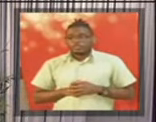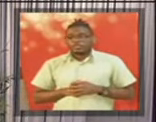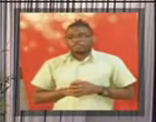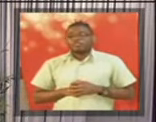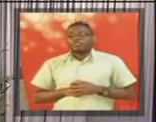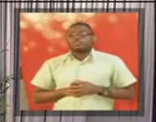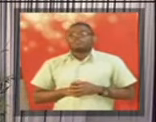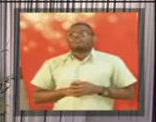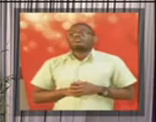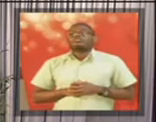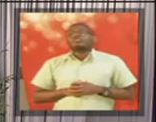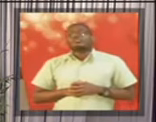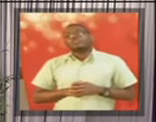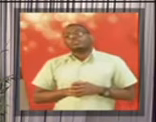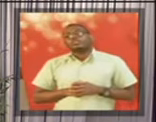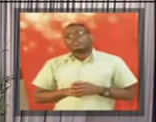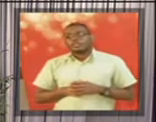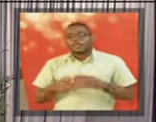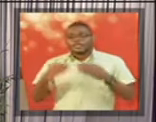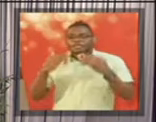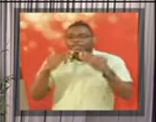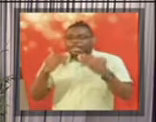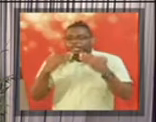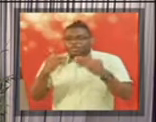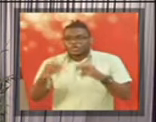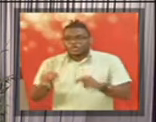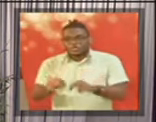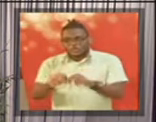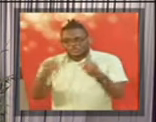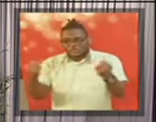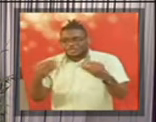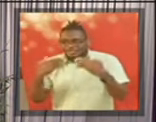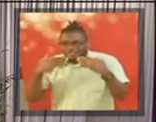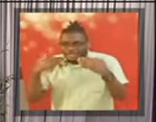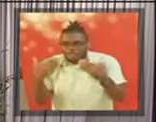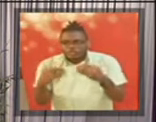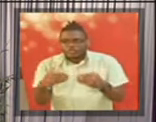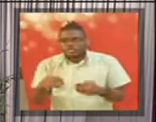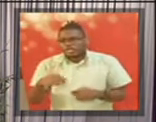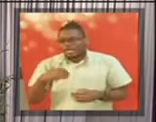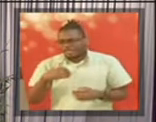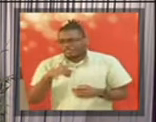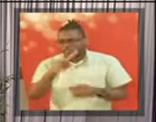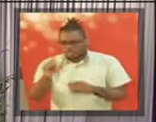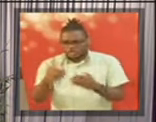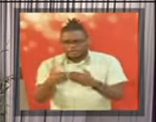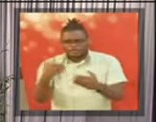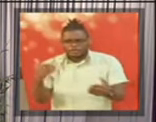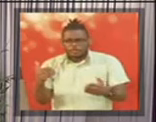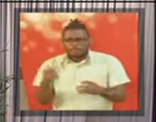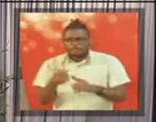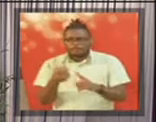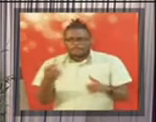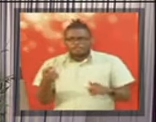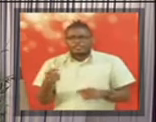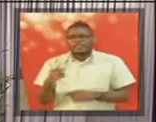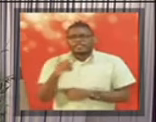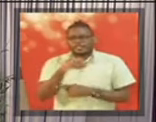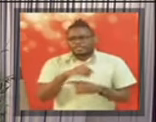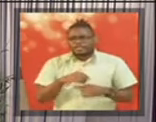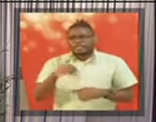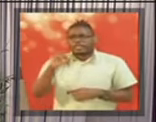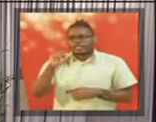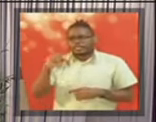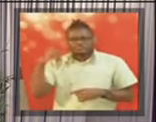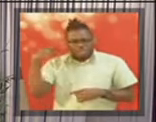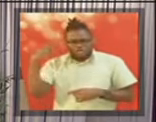Newsday for sending in his question. And the question before that was actually from Mr. Turner from I-95.5. And we go